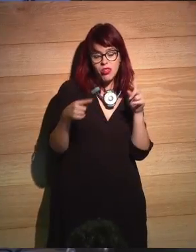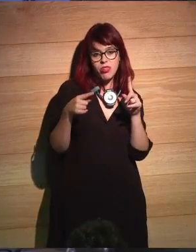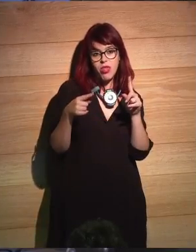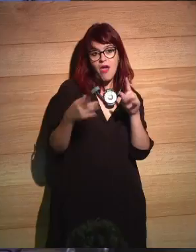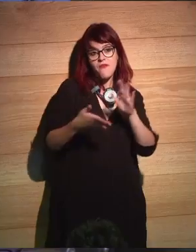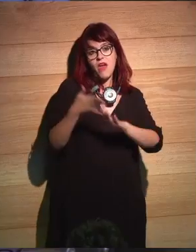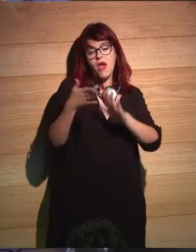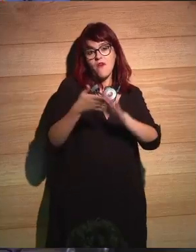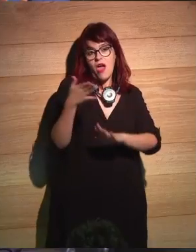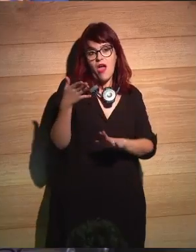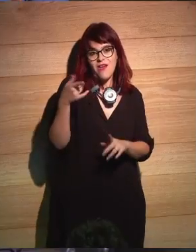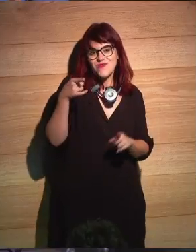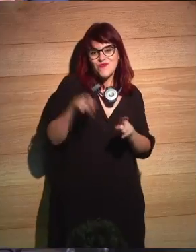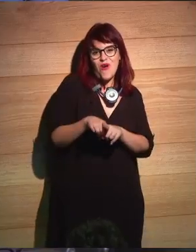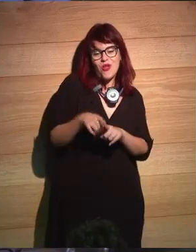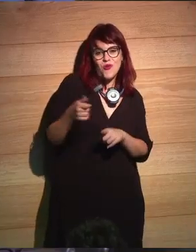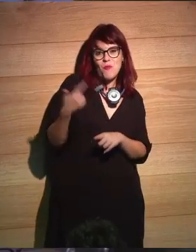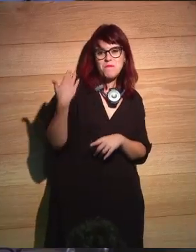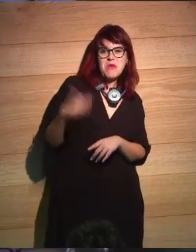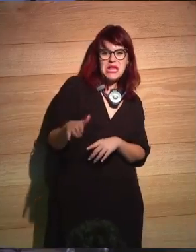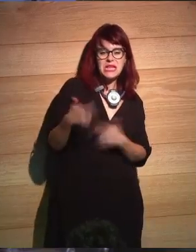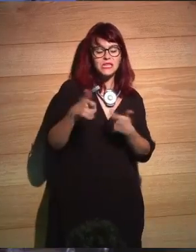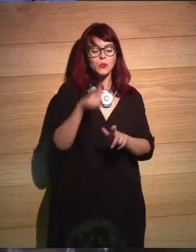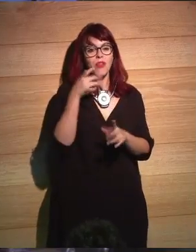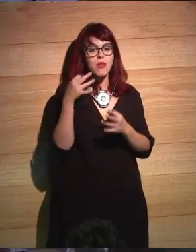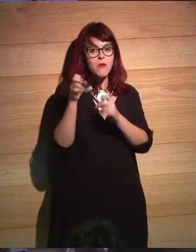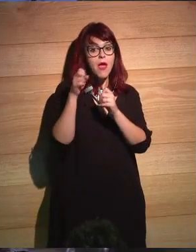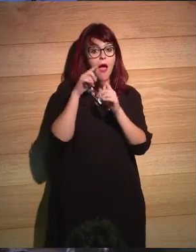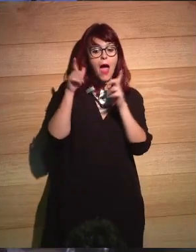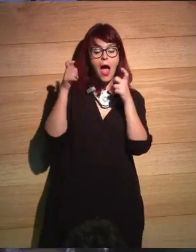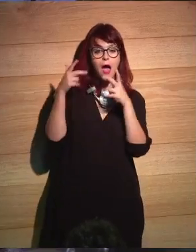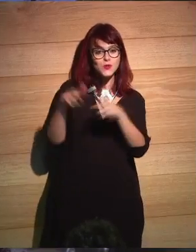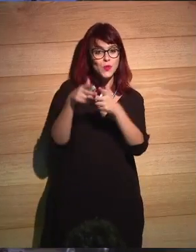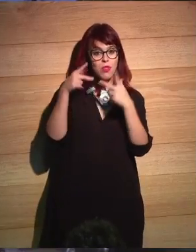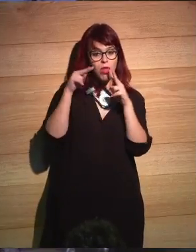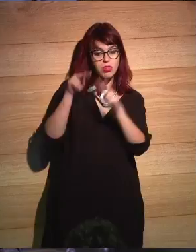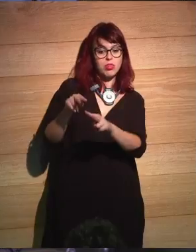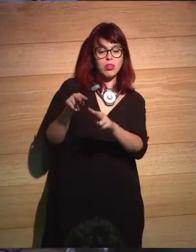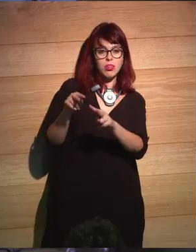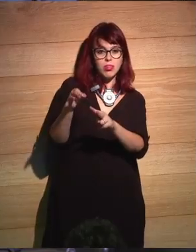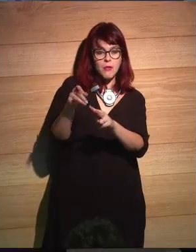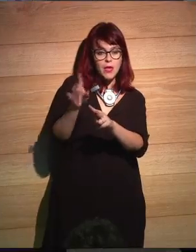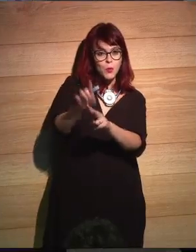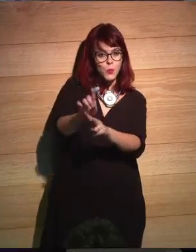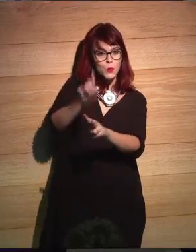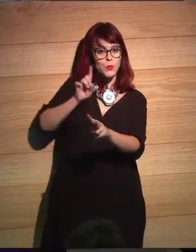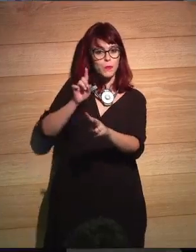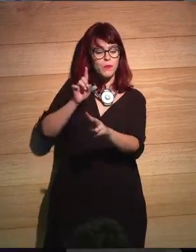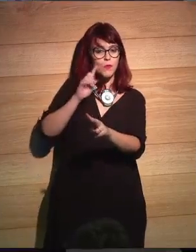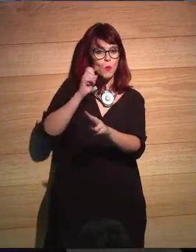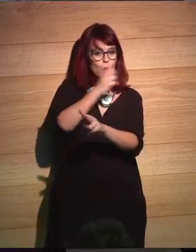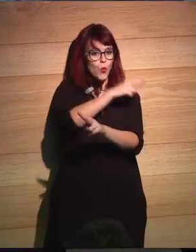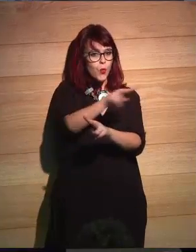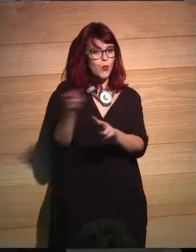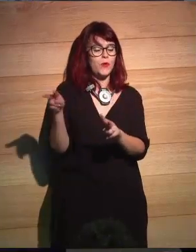in another direction than this. Money, follow the money, as they say. Yeah. Yo esperaba que las discusiones